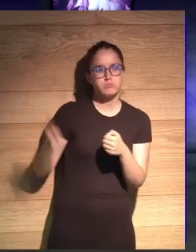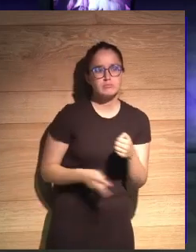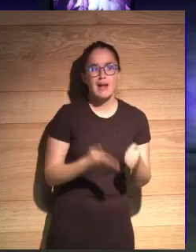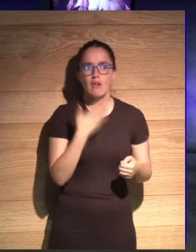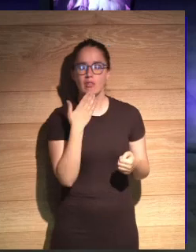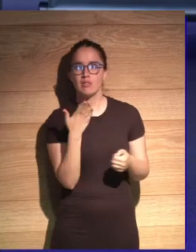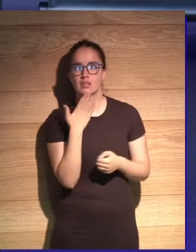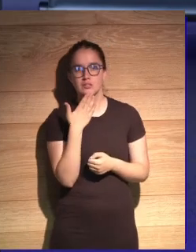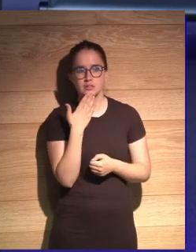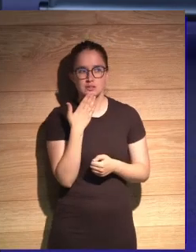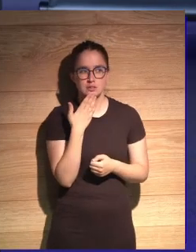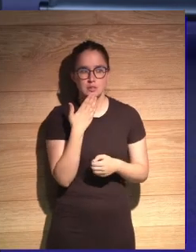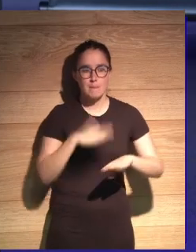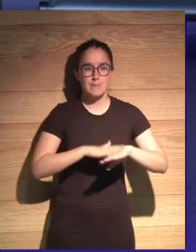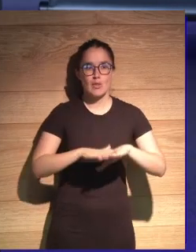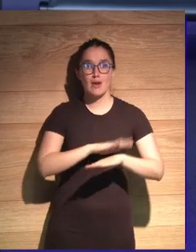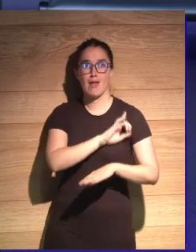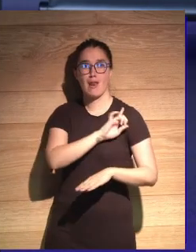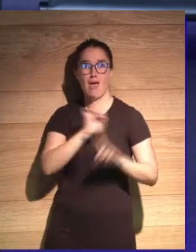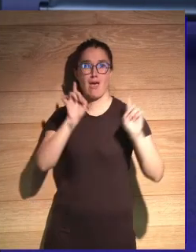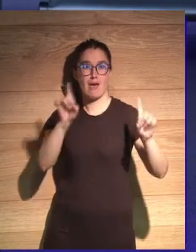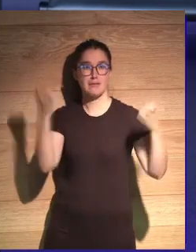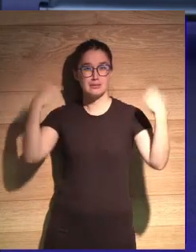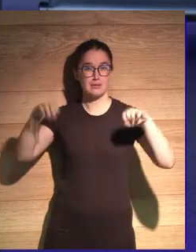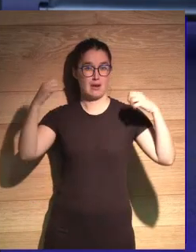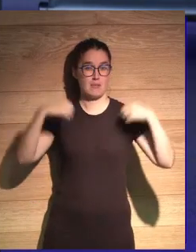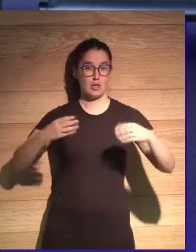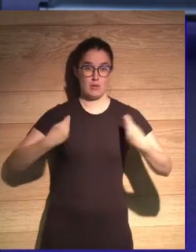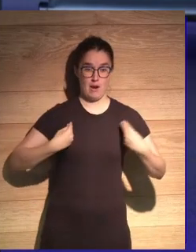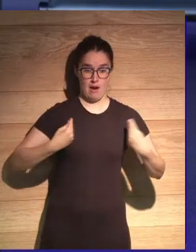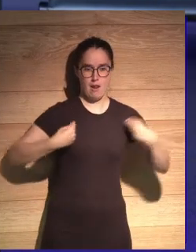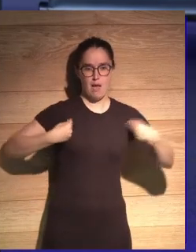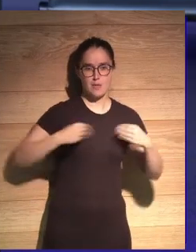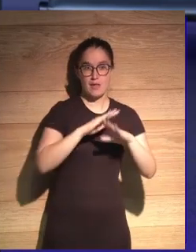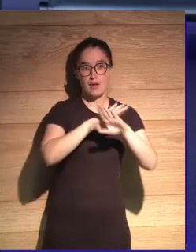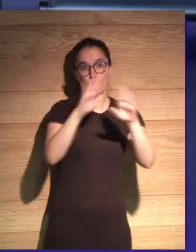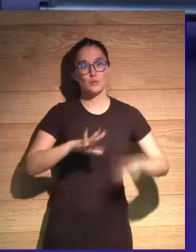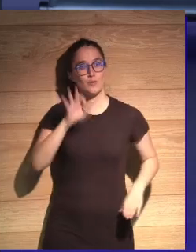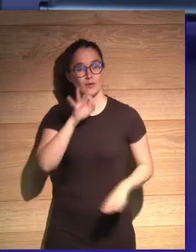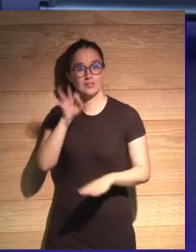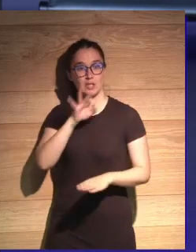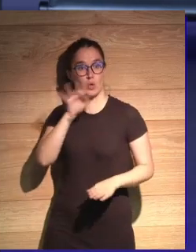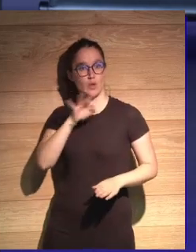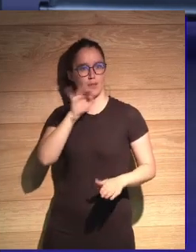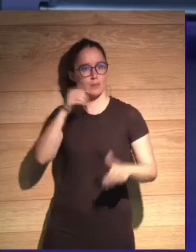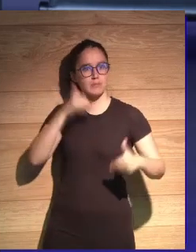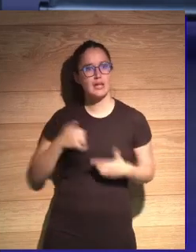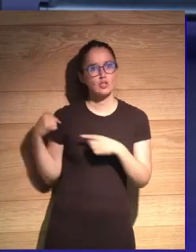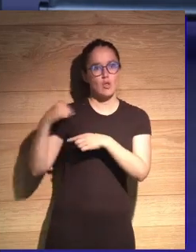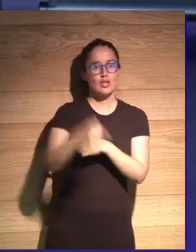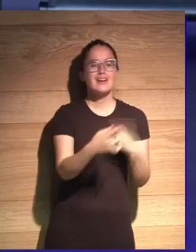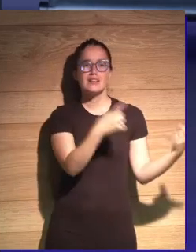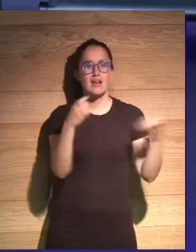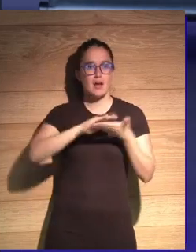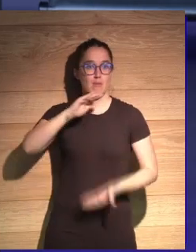video games are the perfect training for life at the end of this century, where